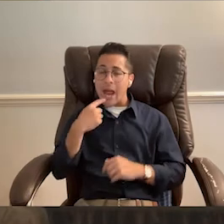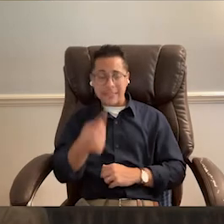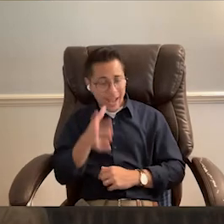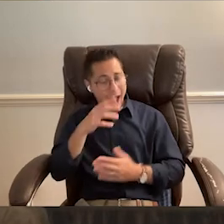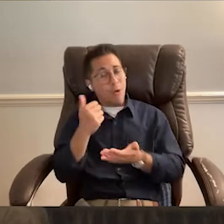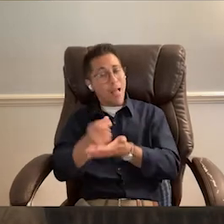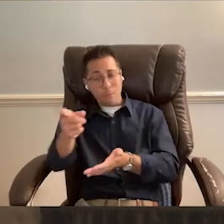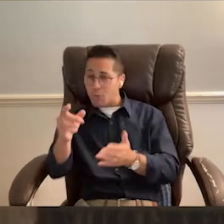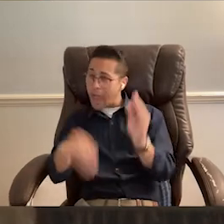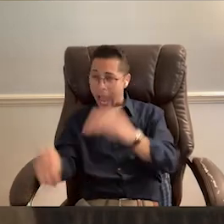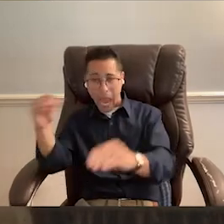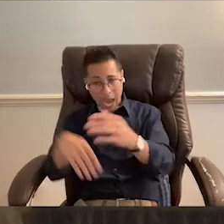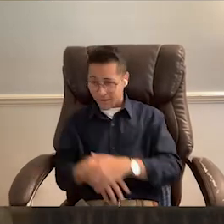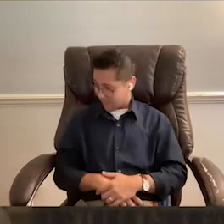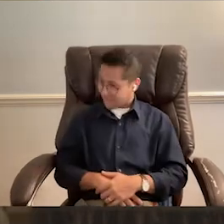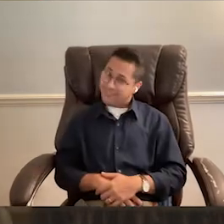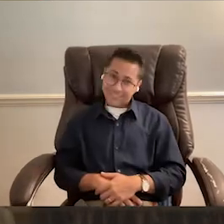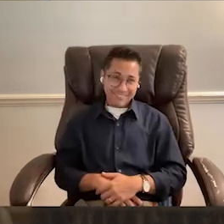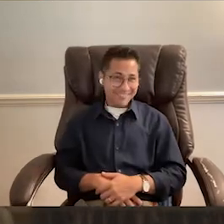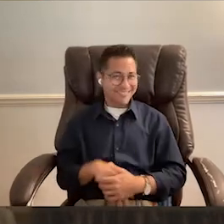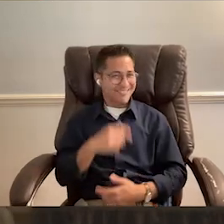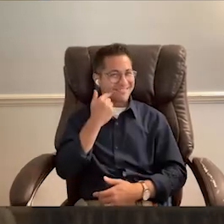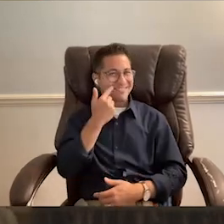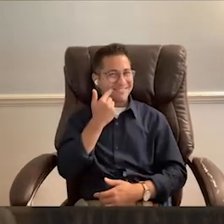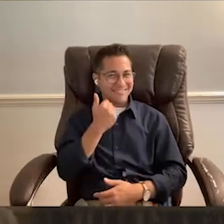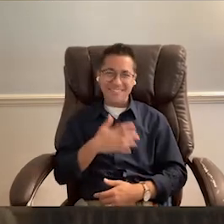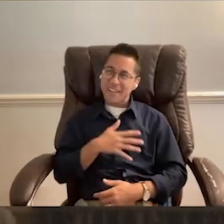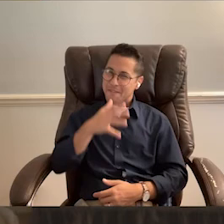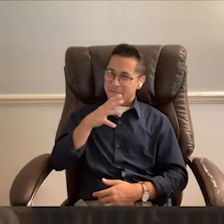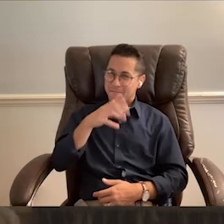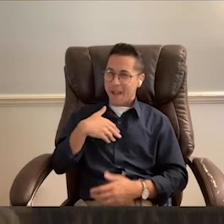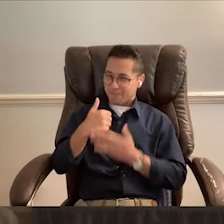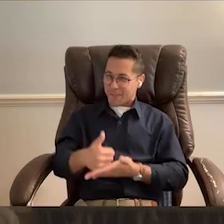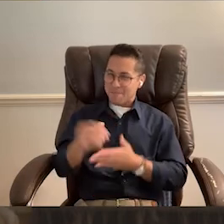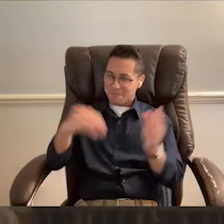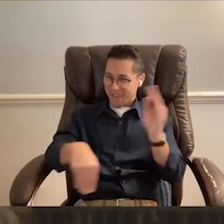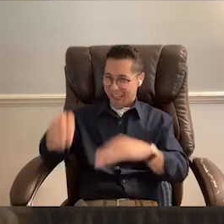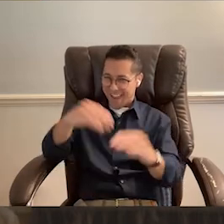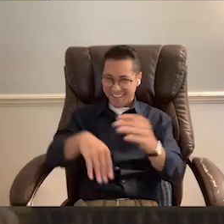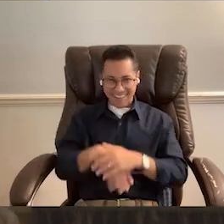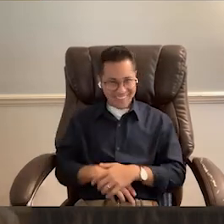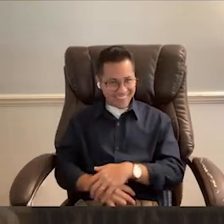family, and you hate us. You're gonna move out. Yeah. And I said I'll help him pack. Yeah.